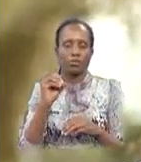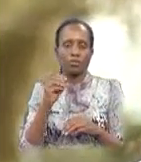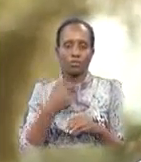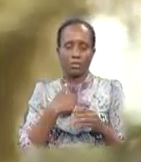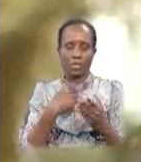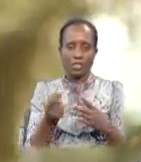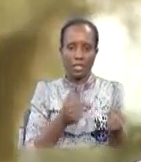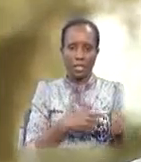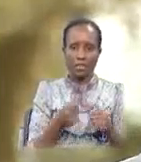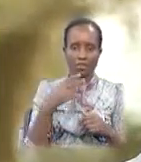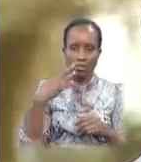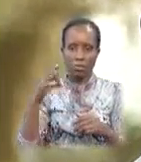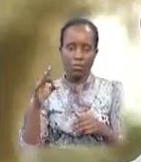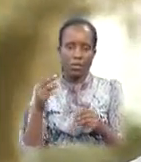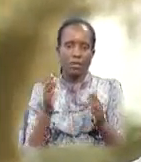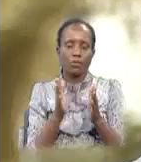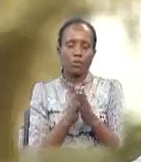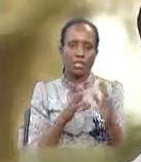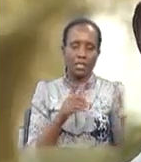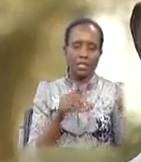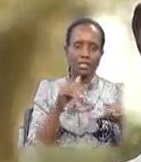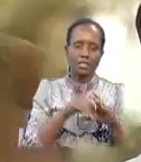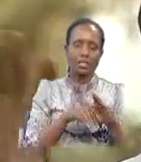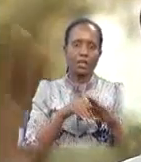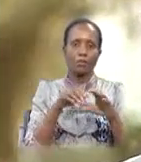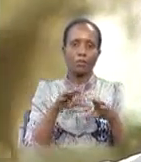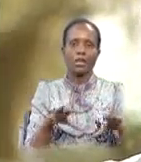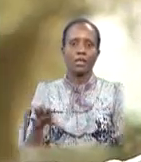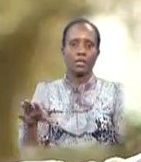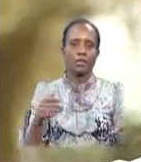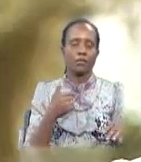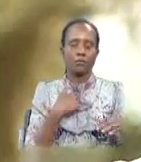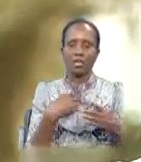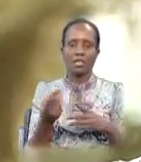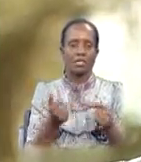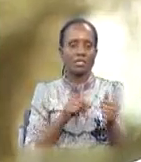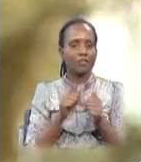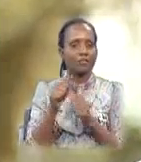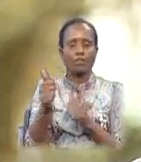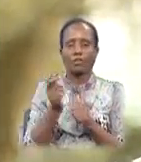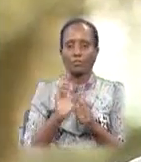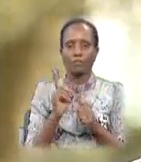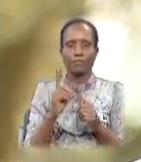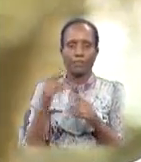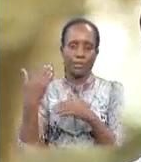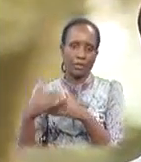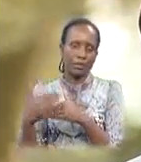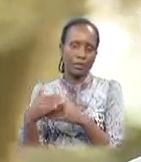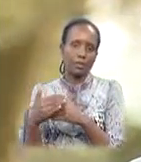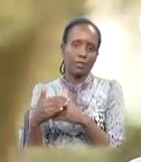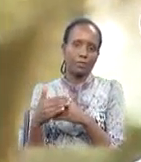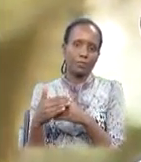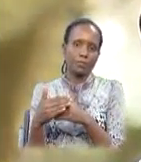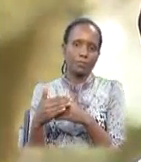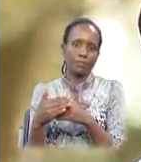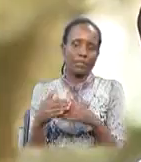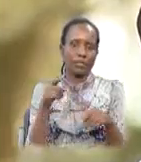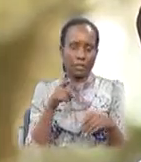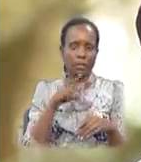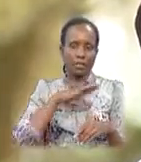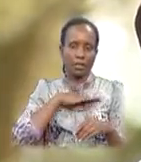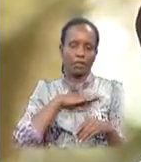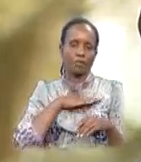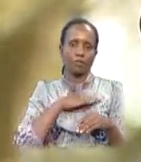nauza sokoni hapo around. So yangu wanga siuzi mbali. nauza tu area ya msitu na inanitoshelesha